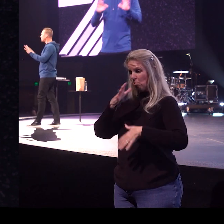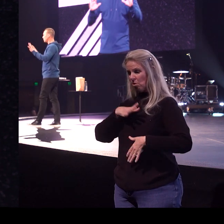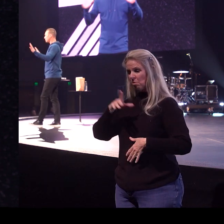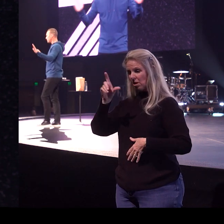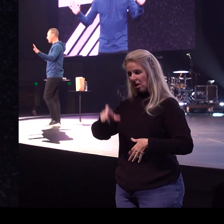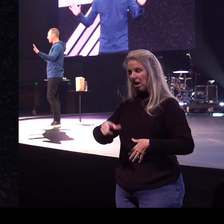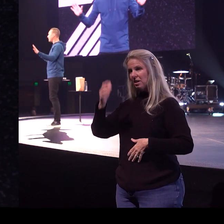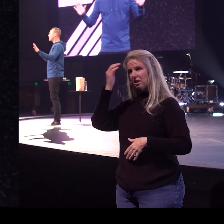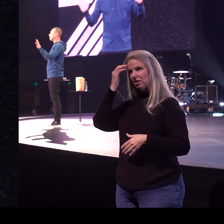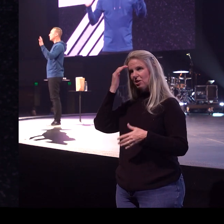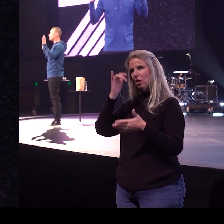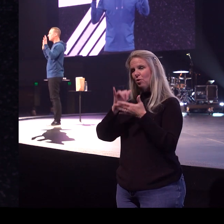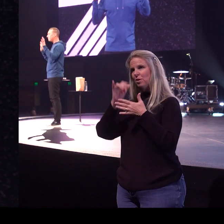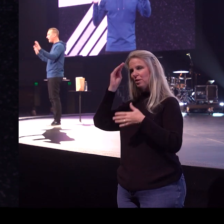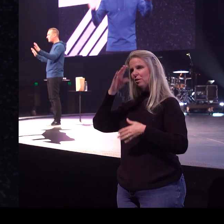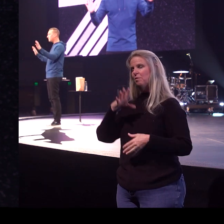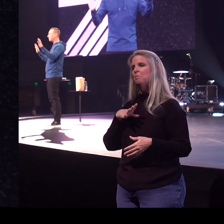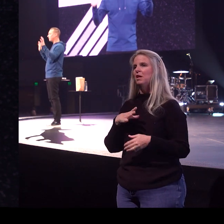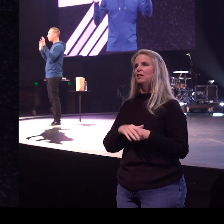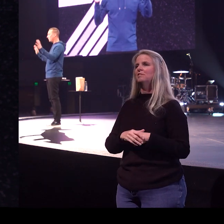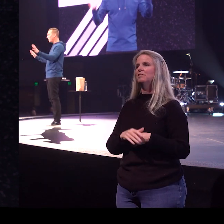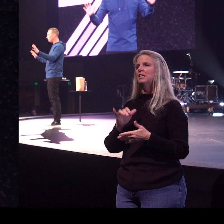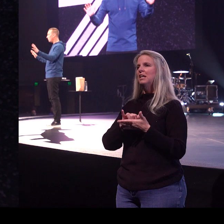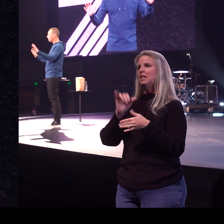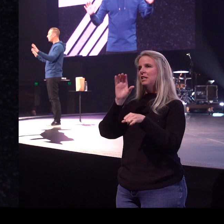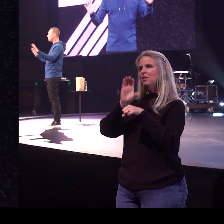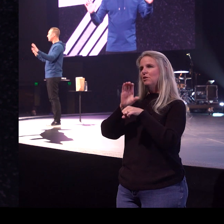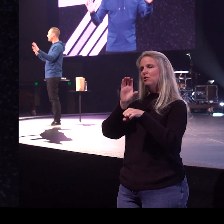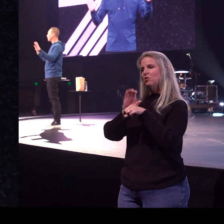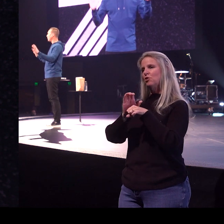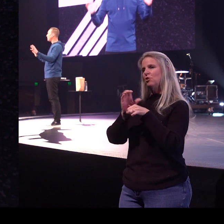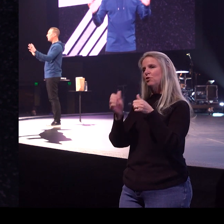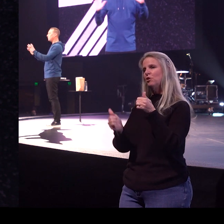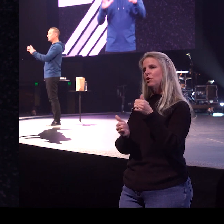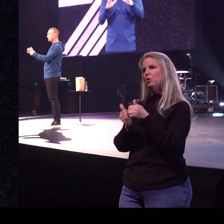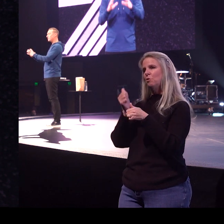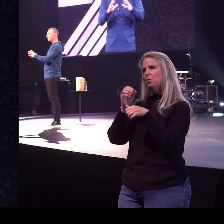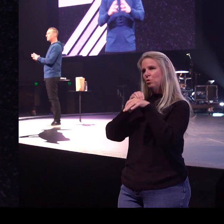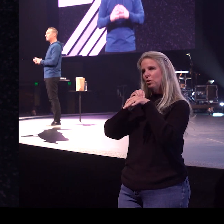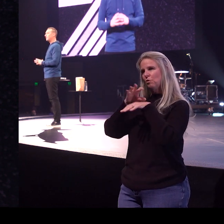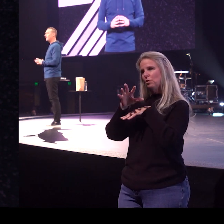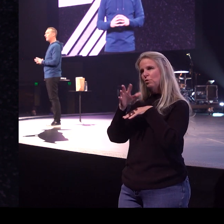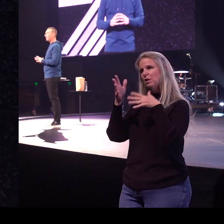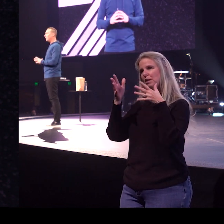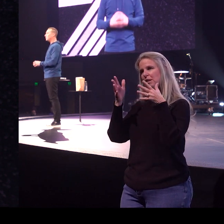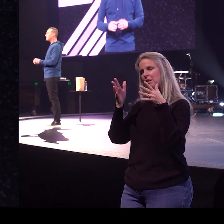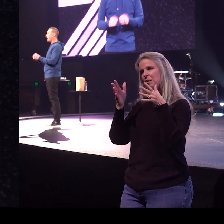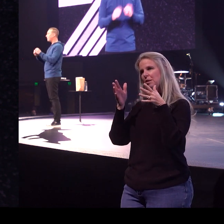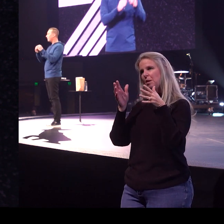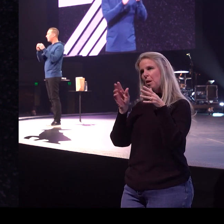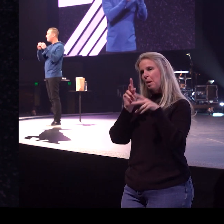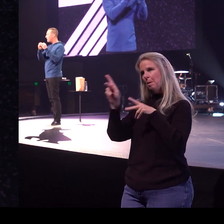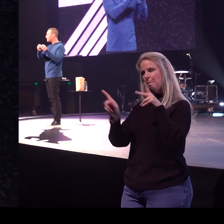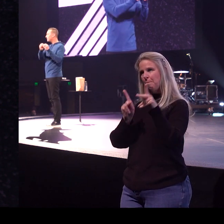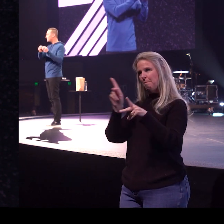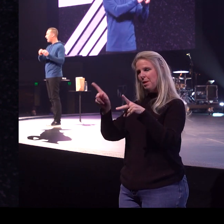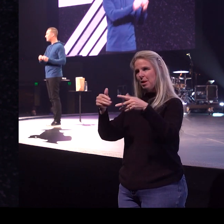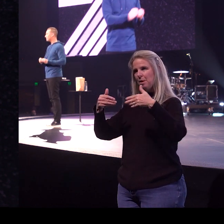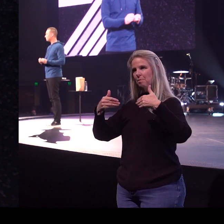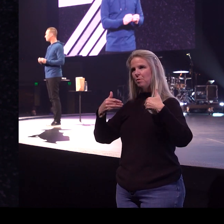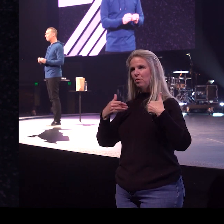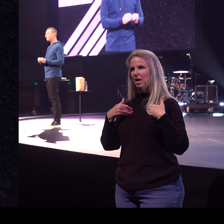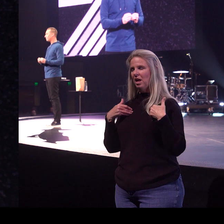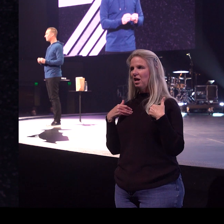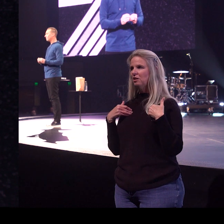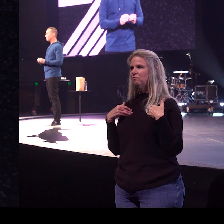In our church today, the most effective people in winning people to Jesus are those that have the messiest